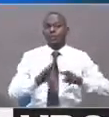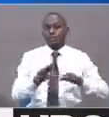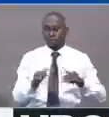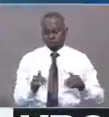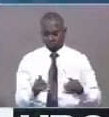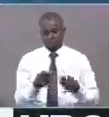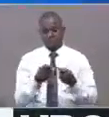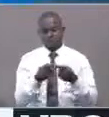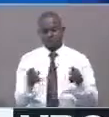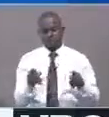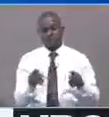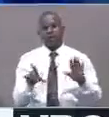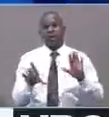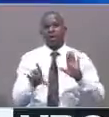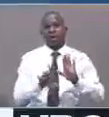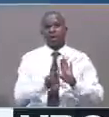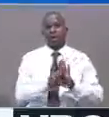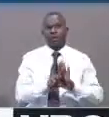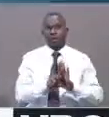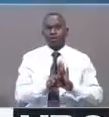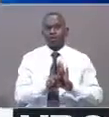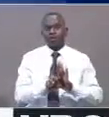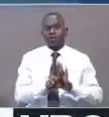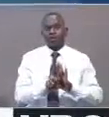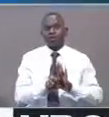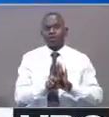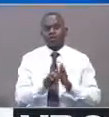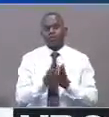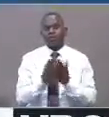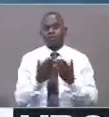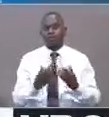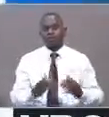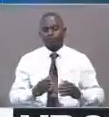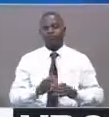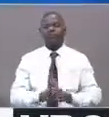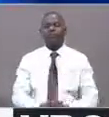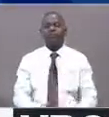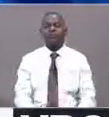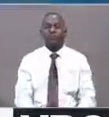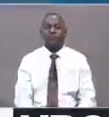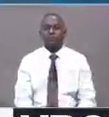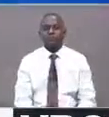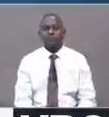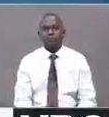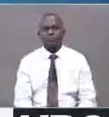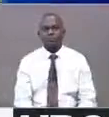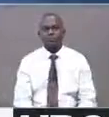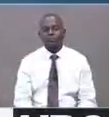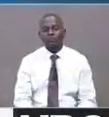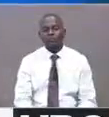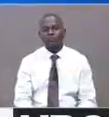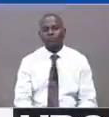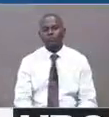under a different legal regime. Abdul Nasir Luwanga for UBC.